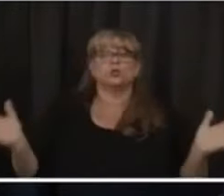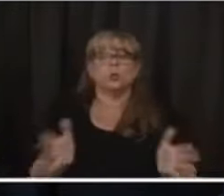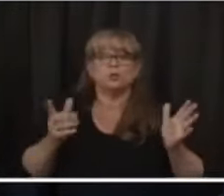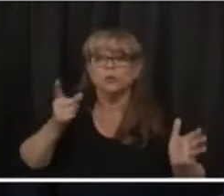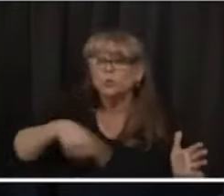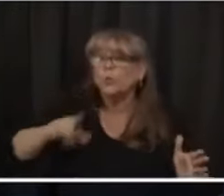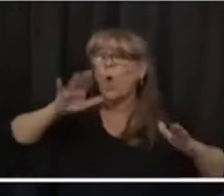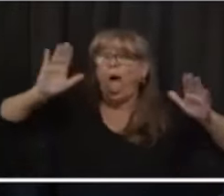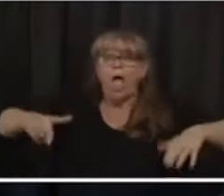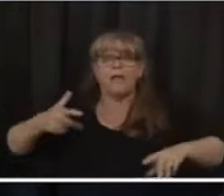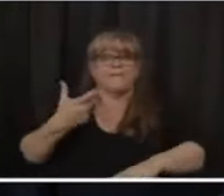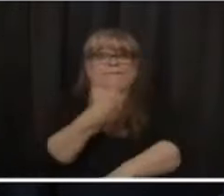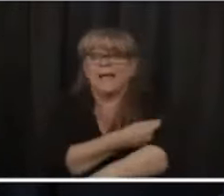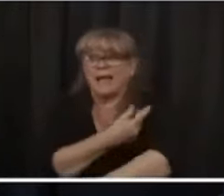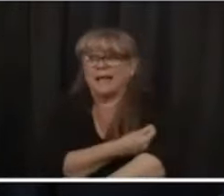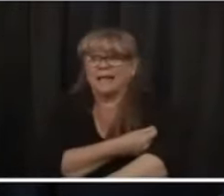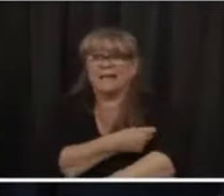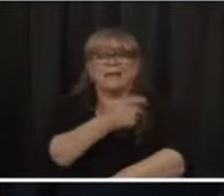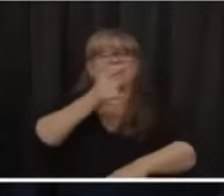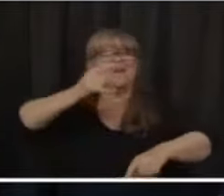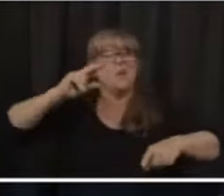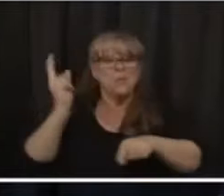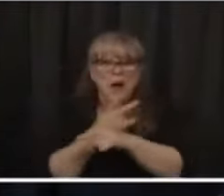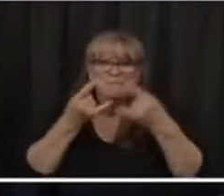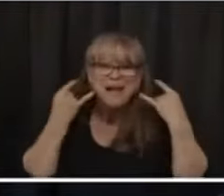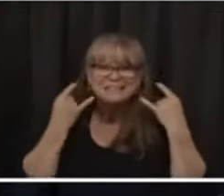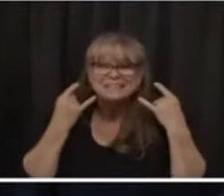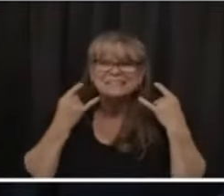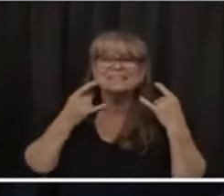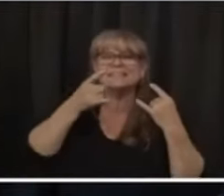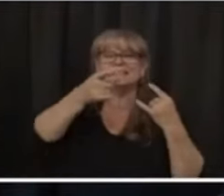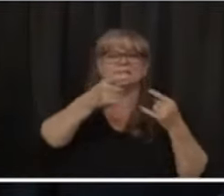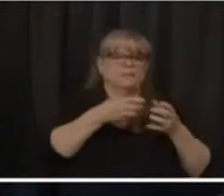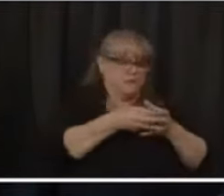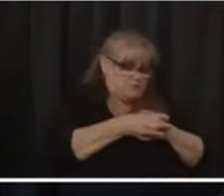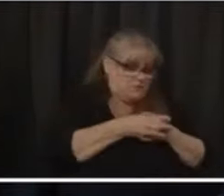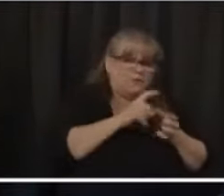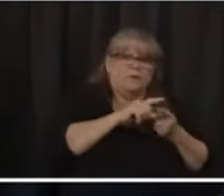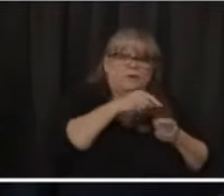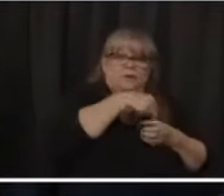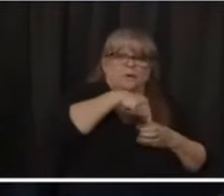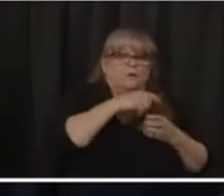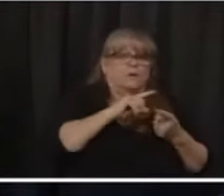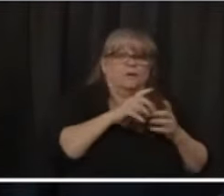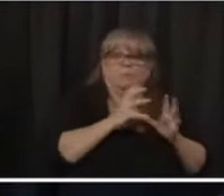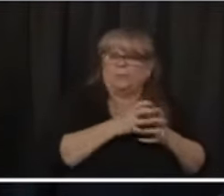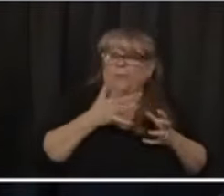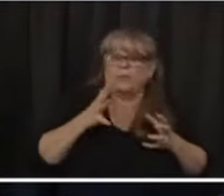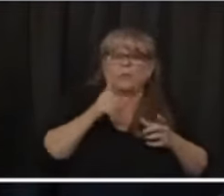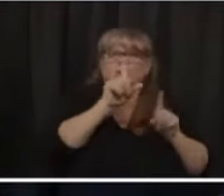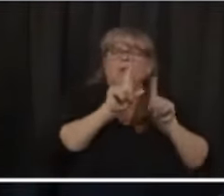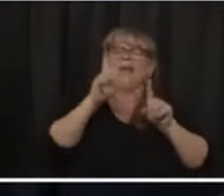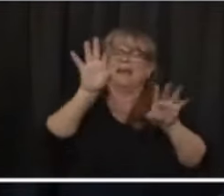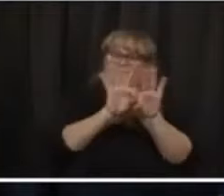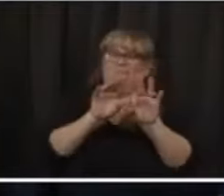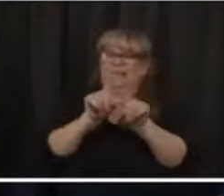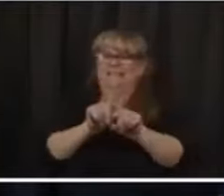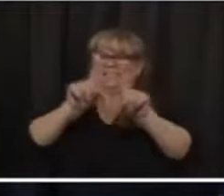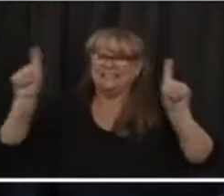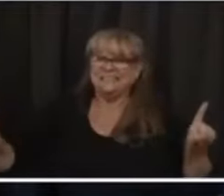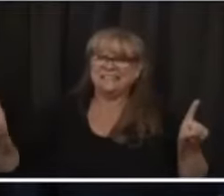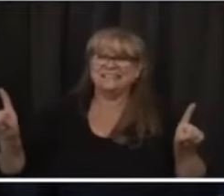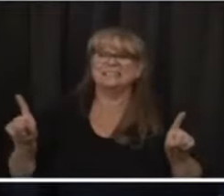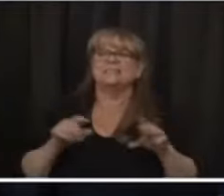vaccinated, wear a mask when you're around other people. And keep a distance with other people. If you have been